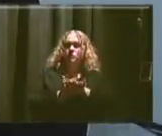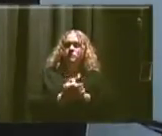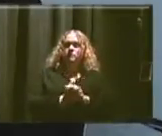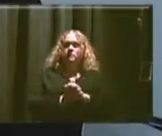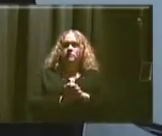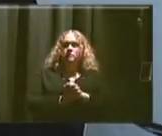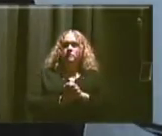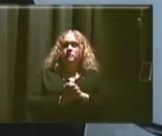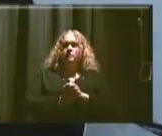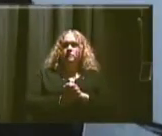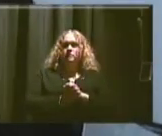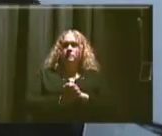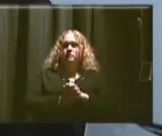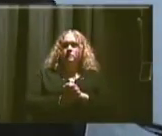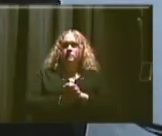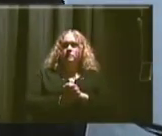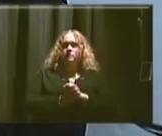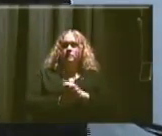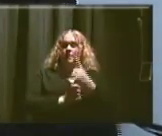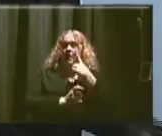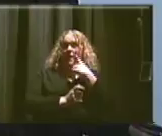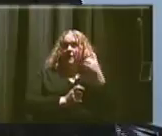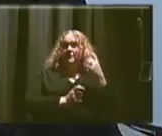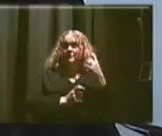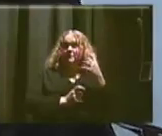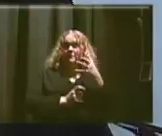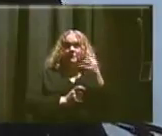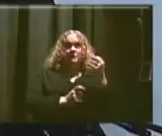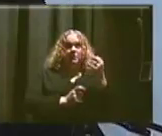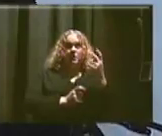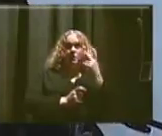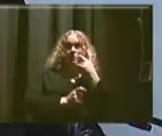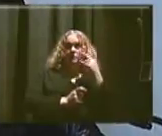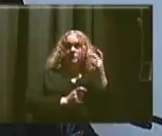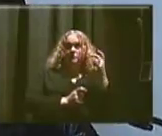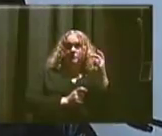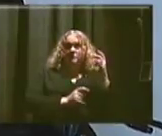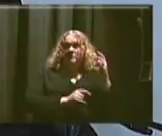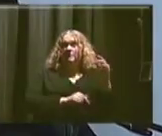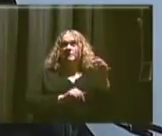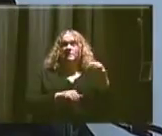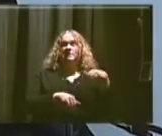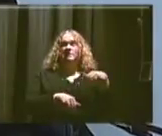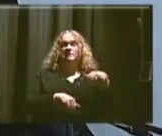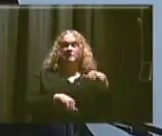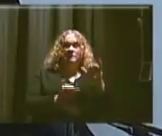And it looks the same. But what I want to say